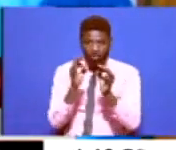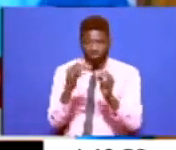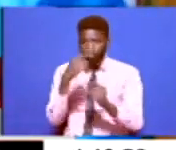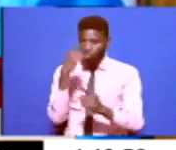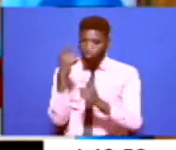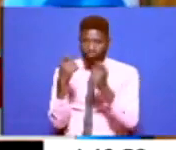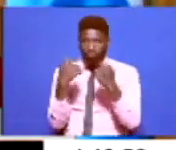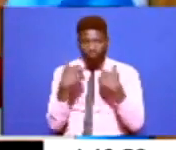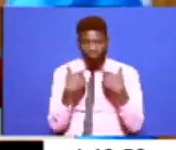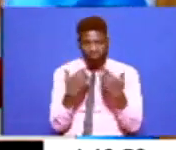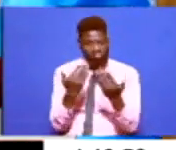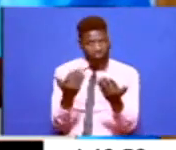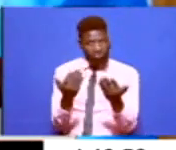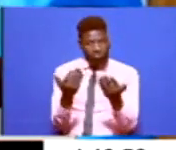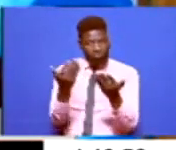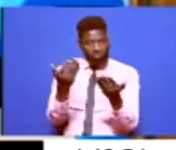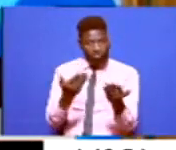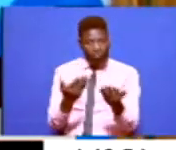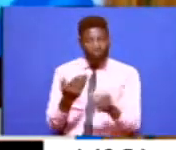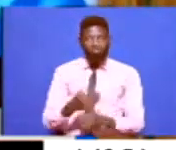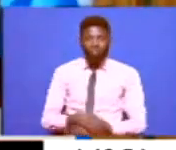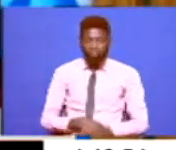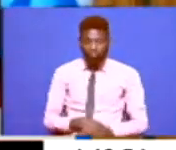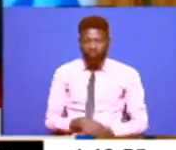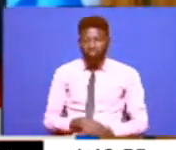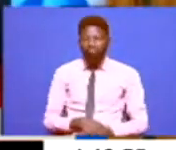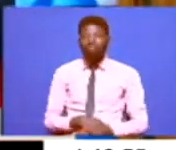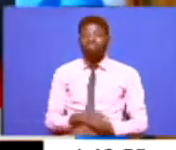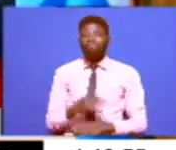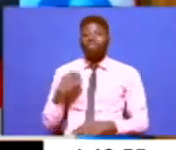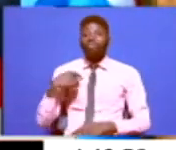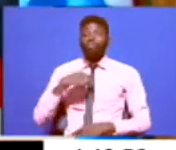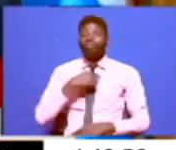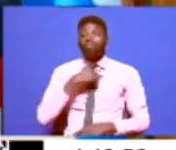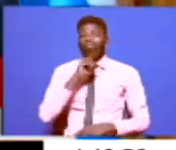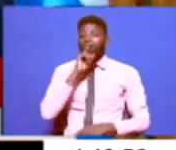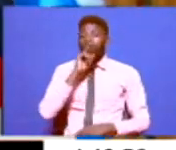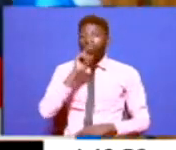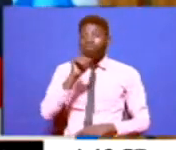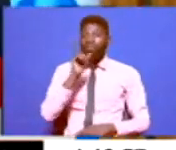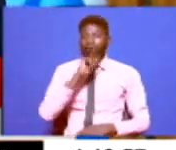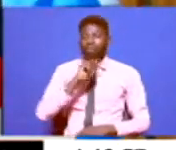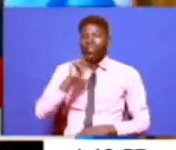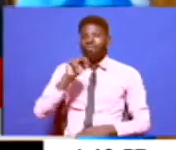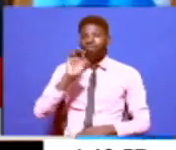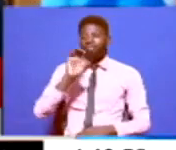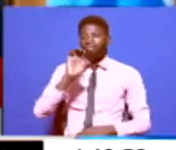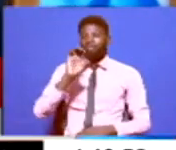So basically, we have instructed NCPB to start.